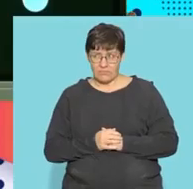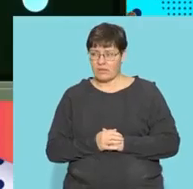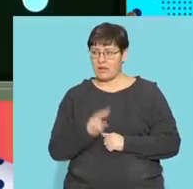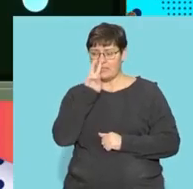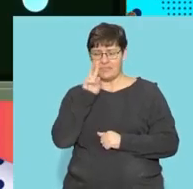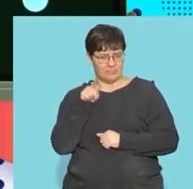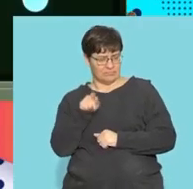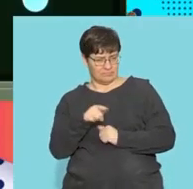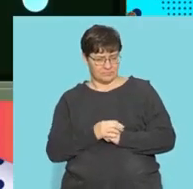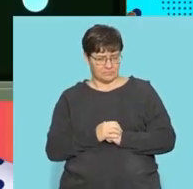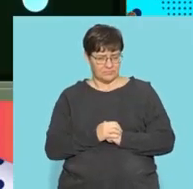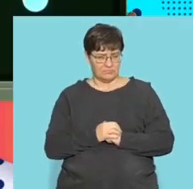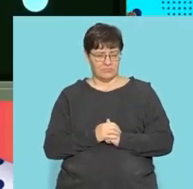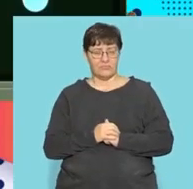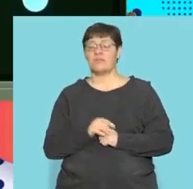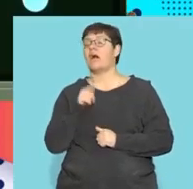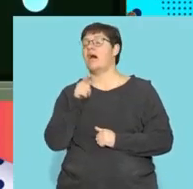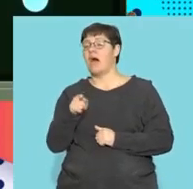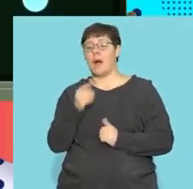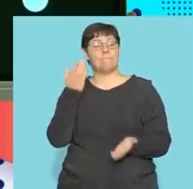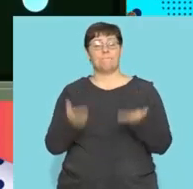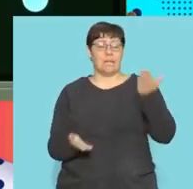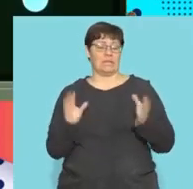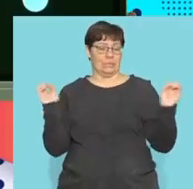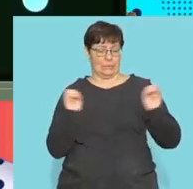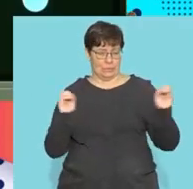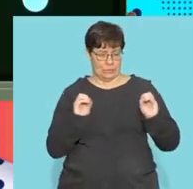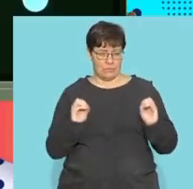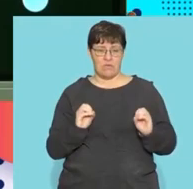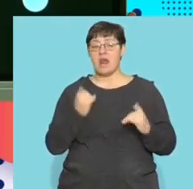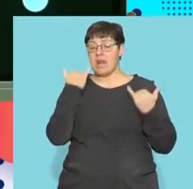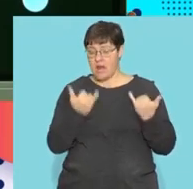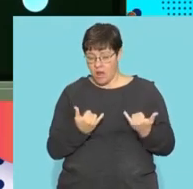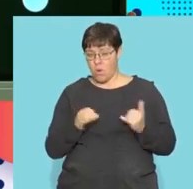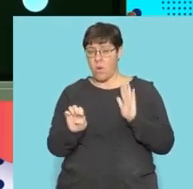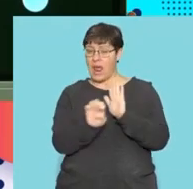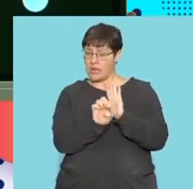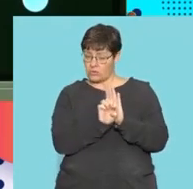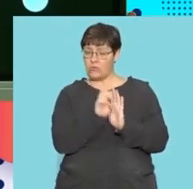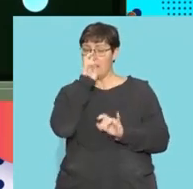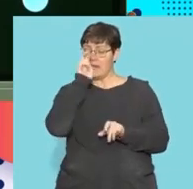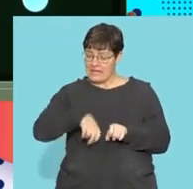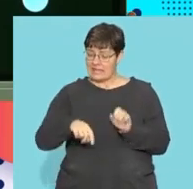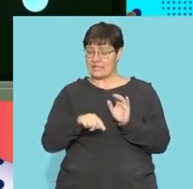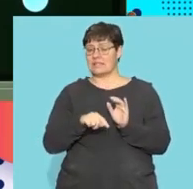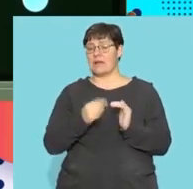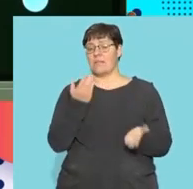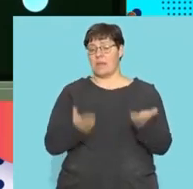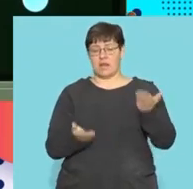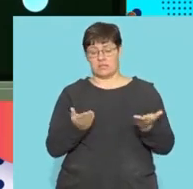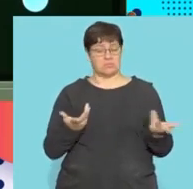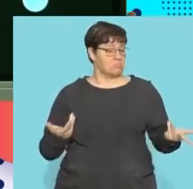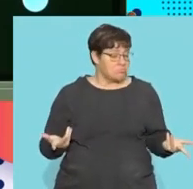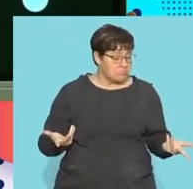at this point, the electrons aren't balanced, so we need to balance the electrons to get a net reaction. So how are we going to do